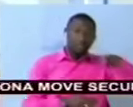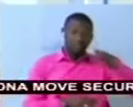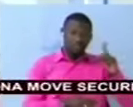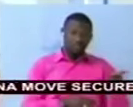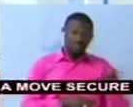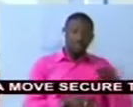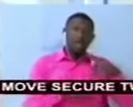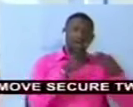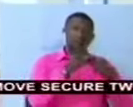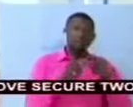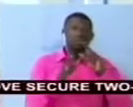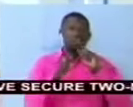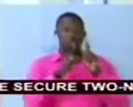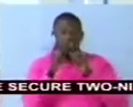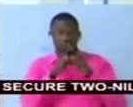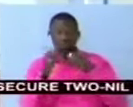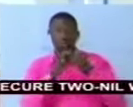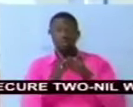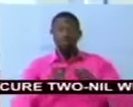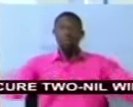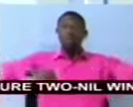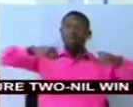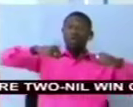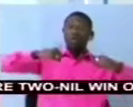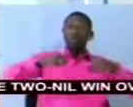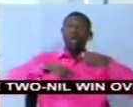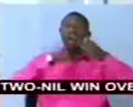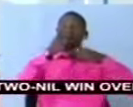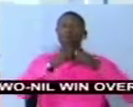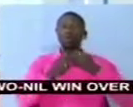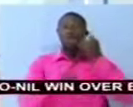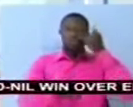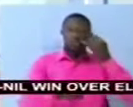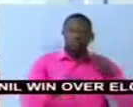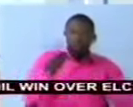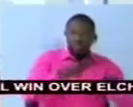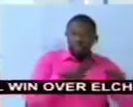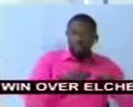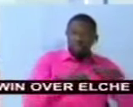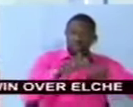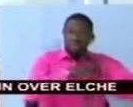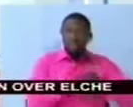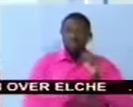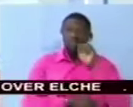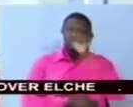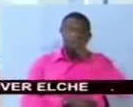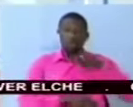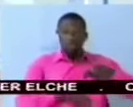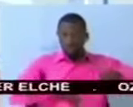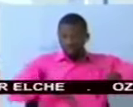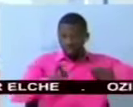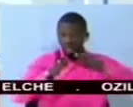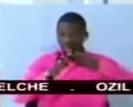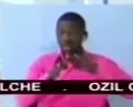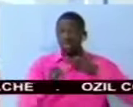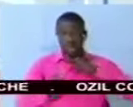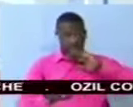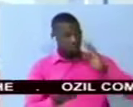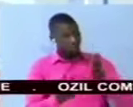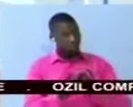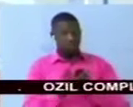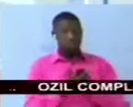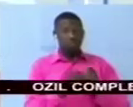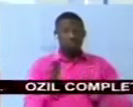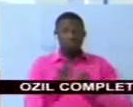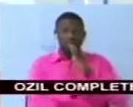allegations or the suggestion of drug dealing in your street, and he promised to deploy officers to the ground to deal with it.